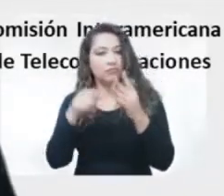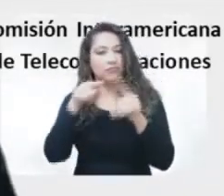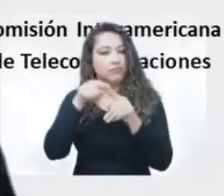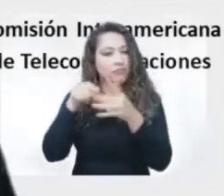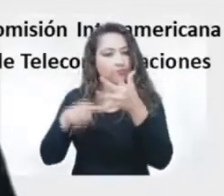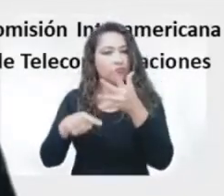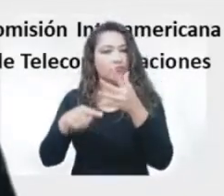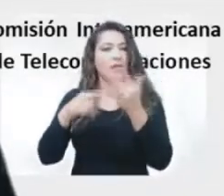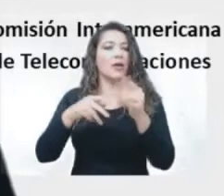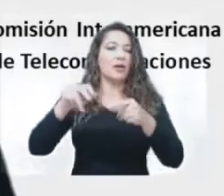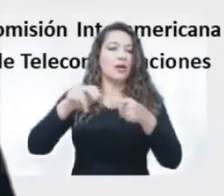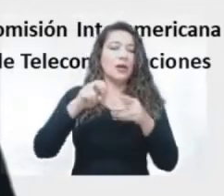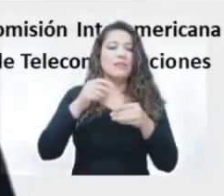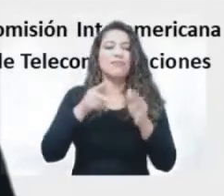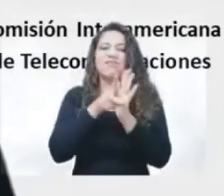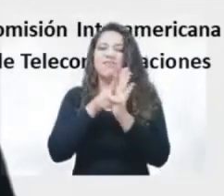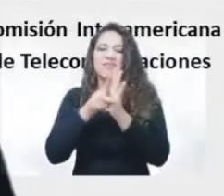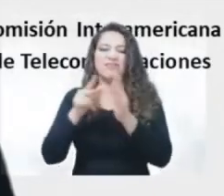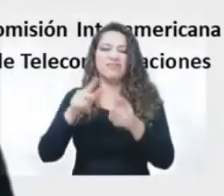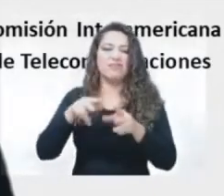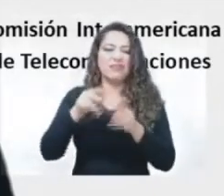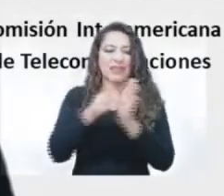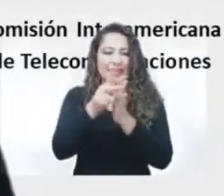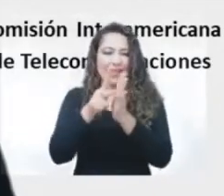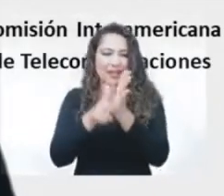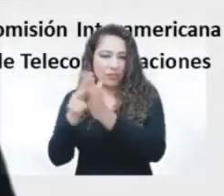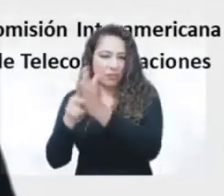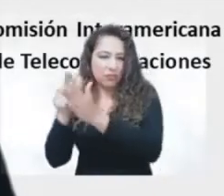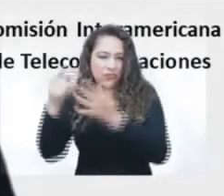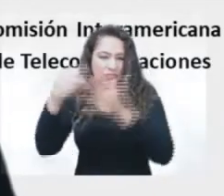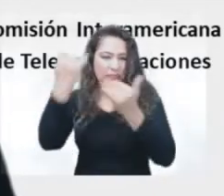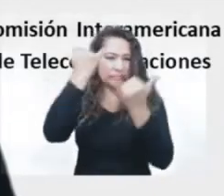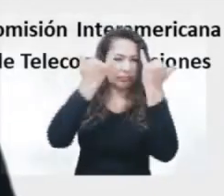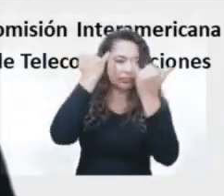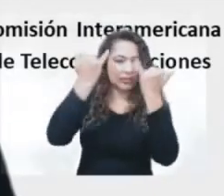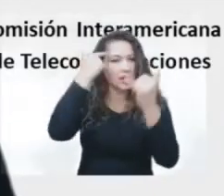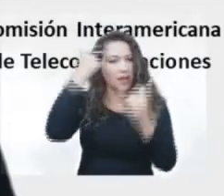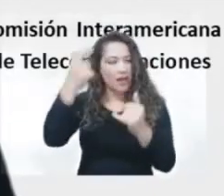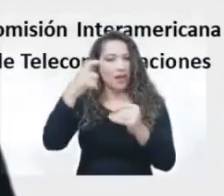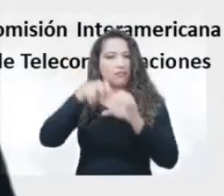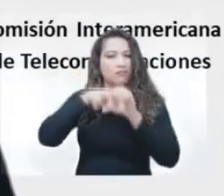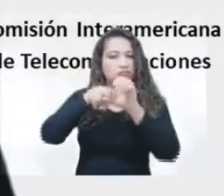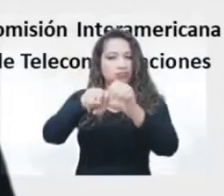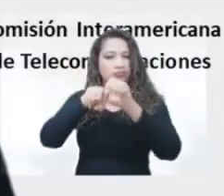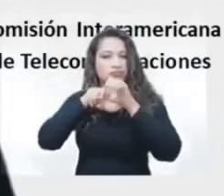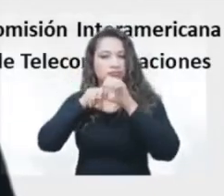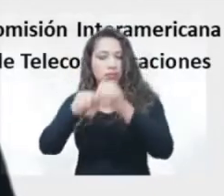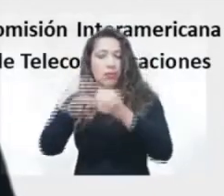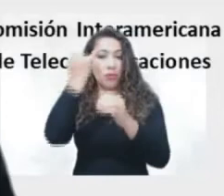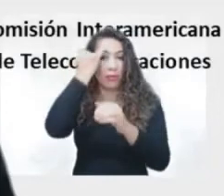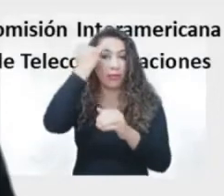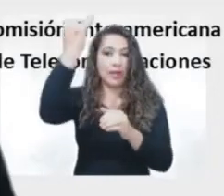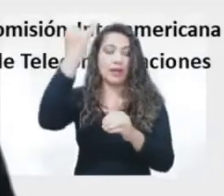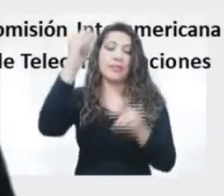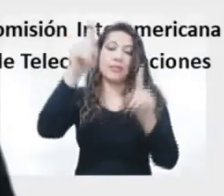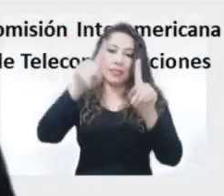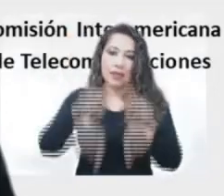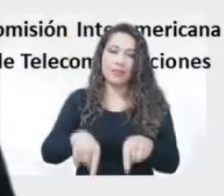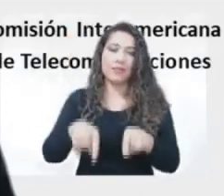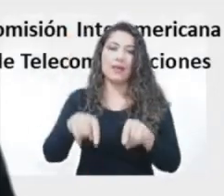project about intelligent transportation system that continue. That's still being discussed, as well as